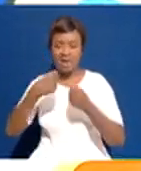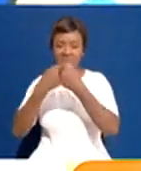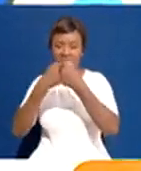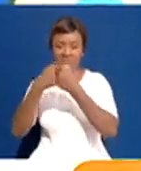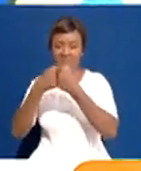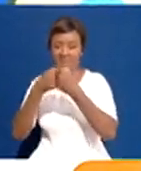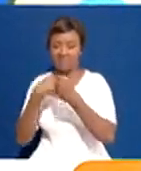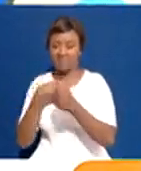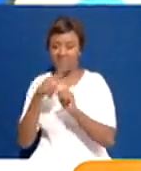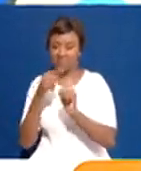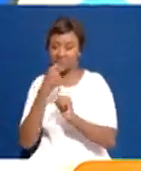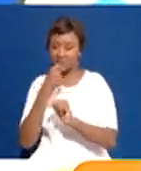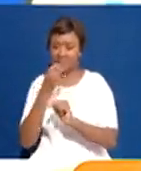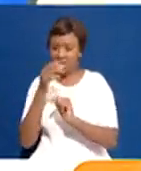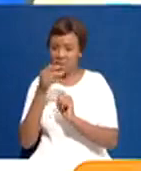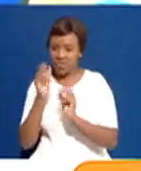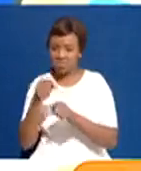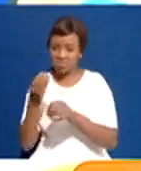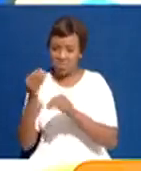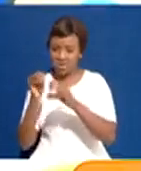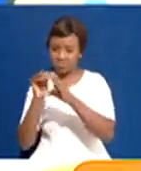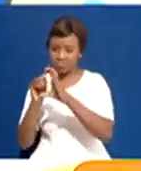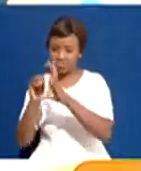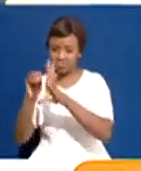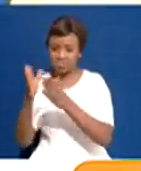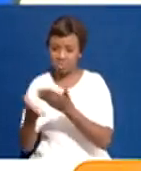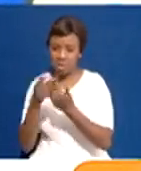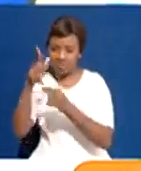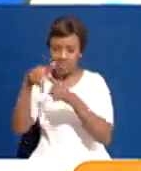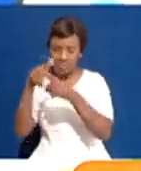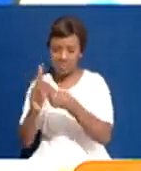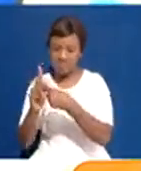decided as Northern Corridor Secretariat to invest in doing their transport master plan policy.